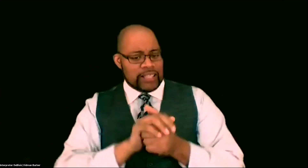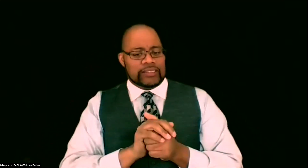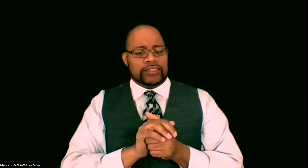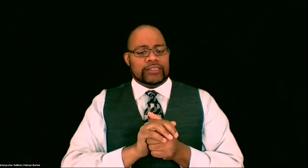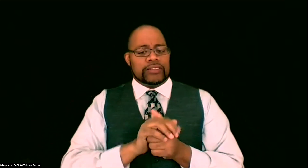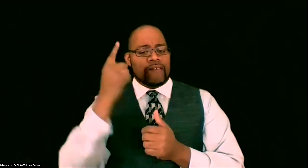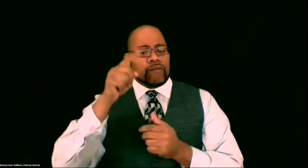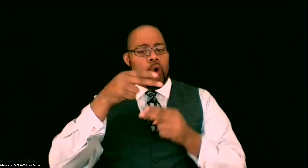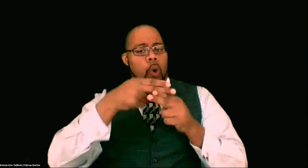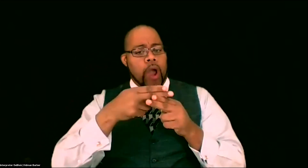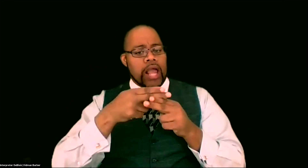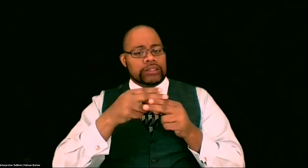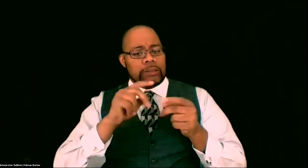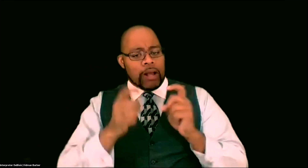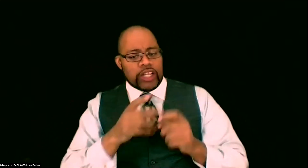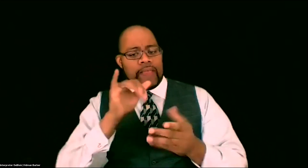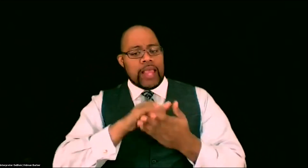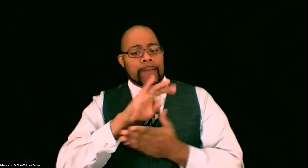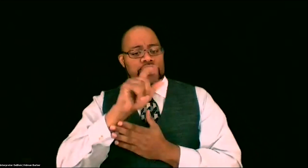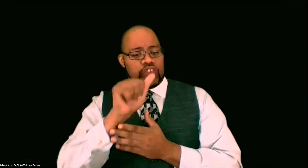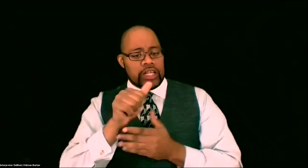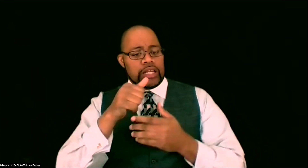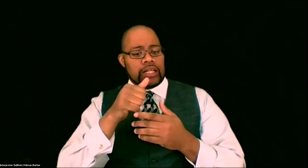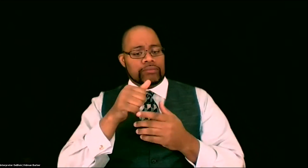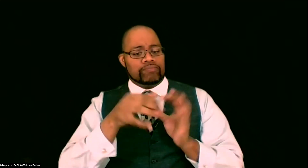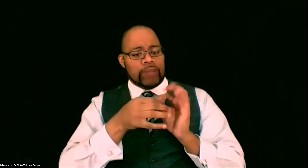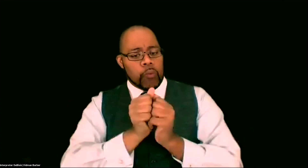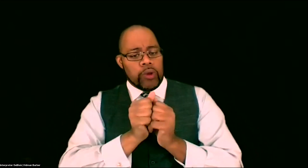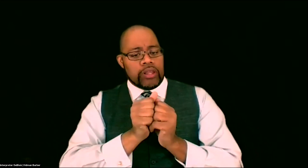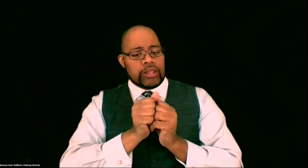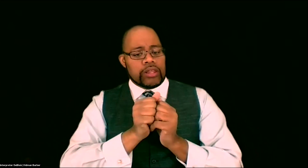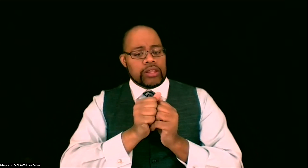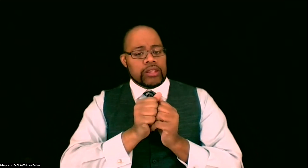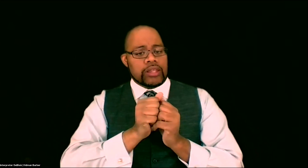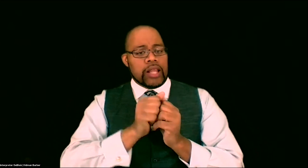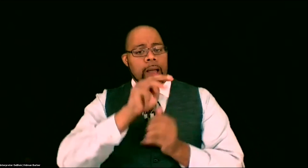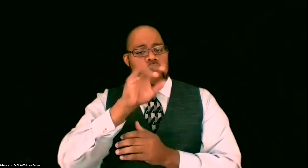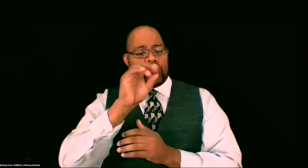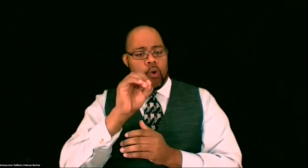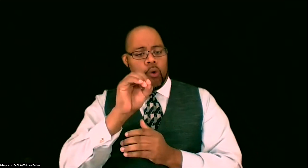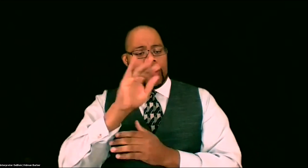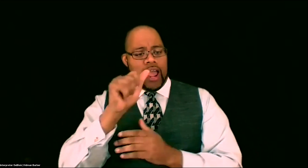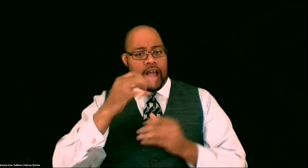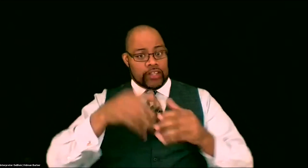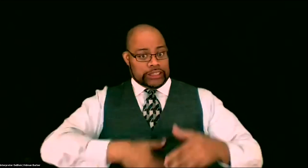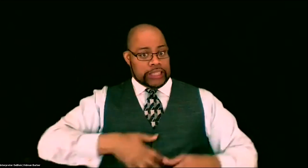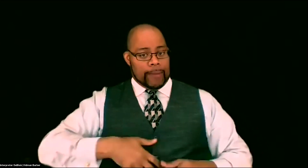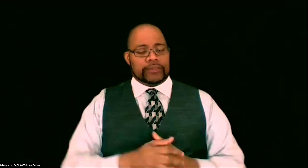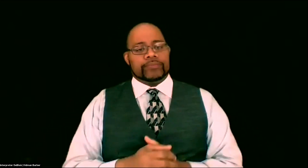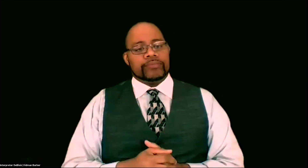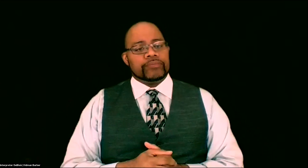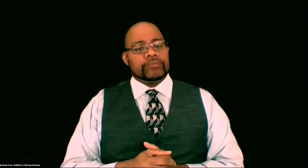for weight modulation? And are these bacteria native to the microbiome of the stomach? Yeah, so